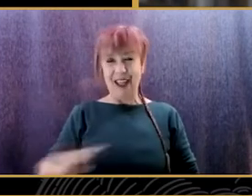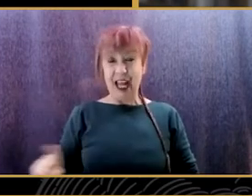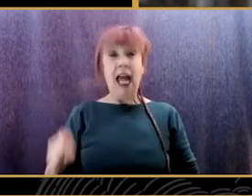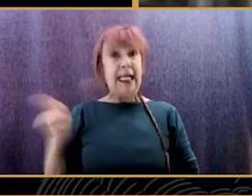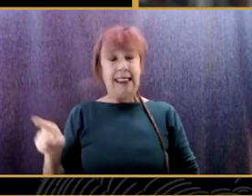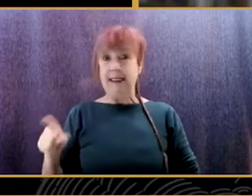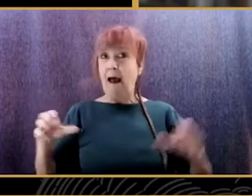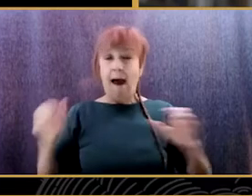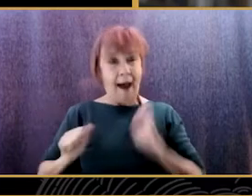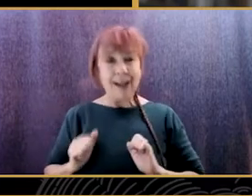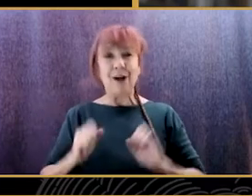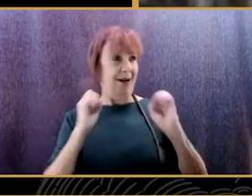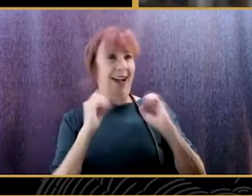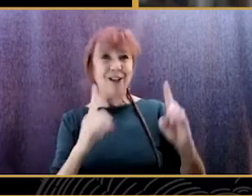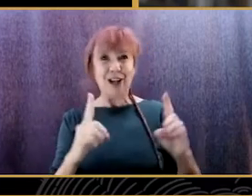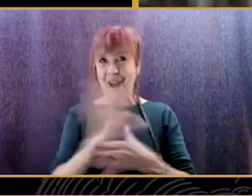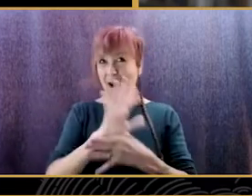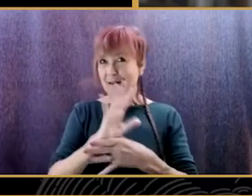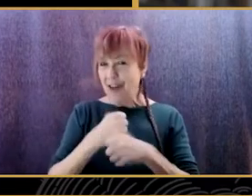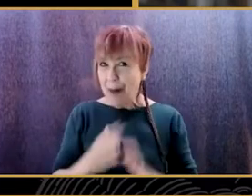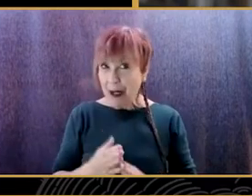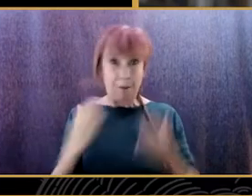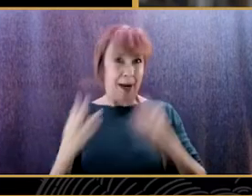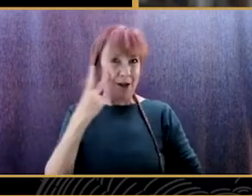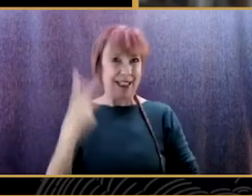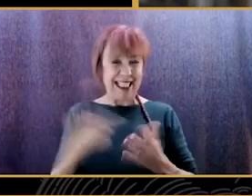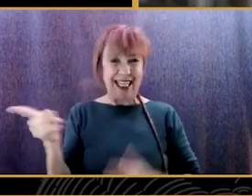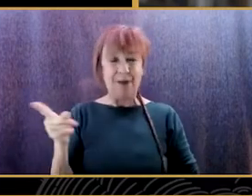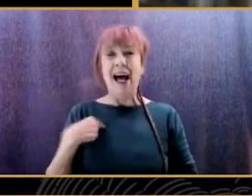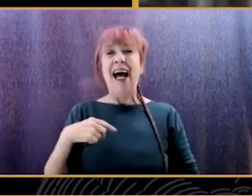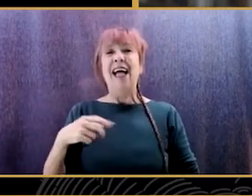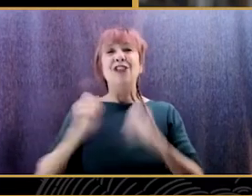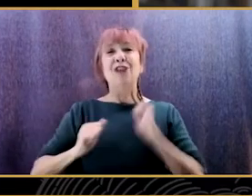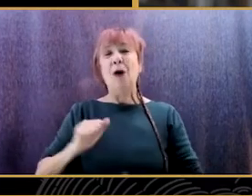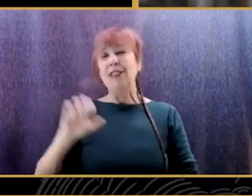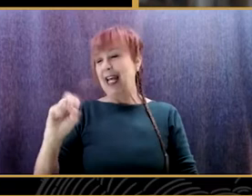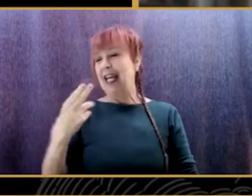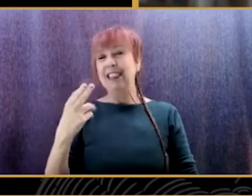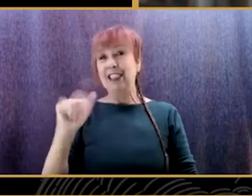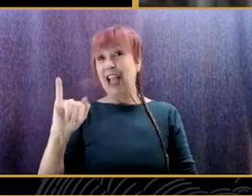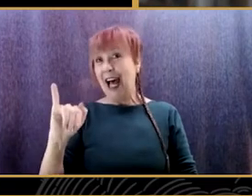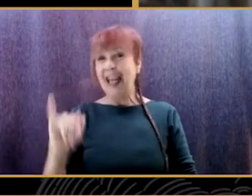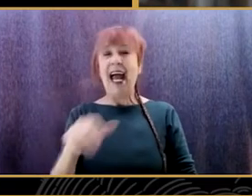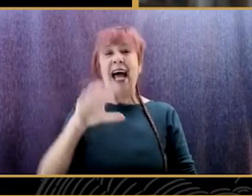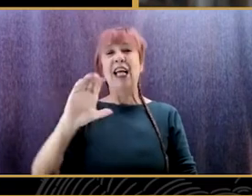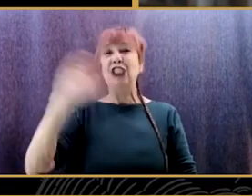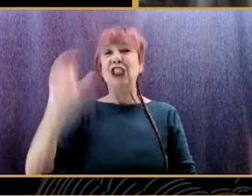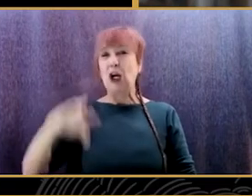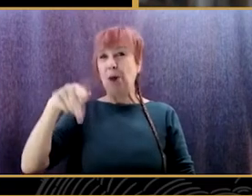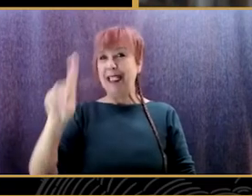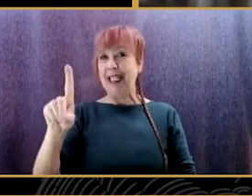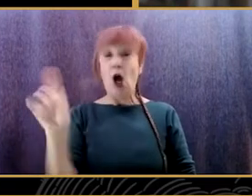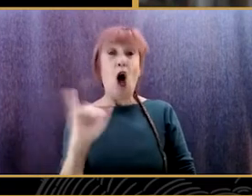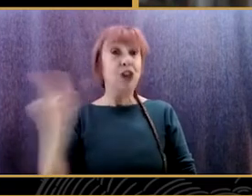educator, and filmmaker, and you may have seen him recently on shows like The Chi and Chicago PD. He's also